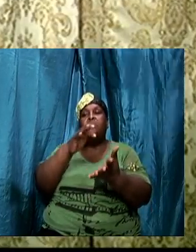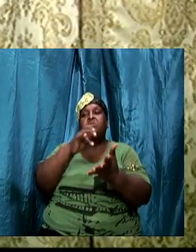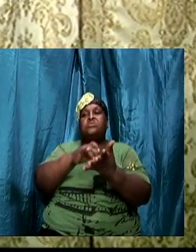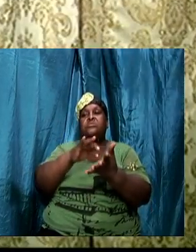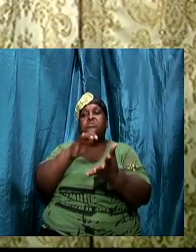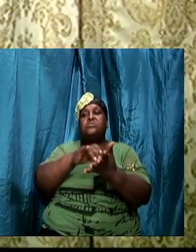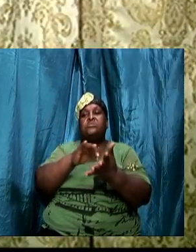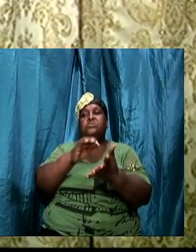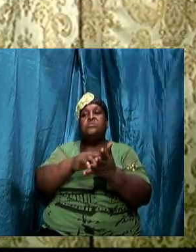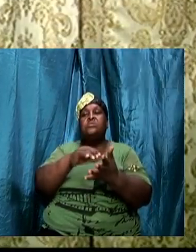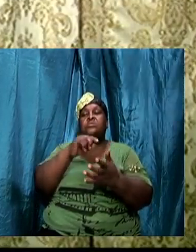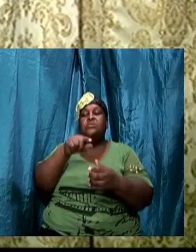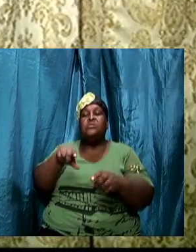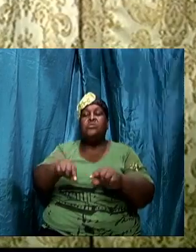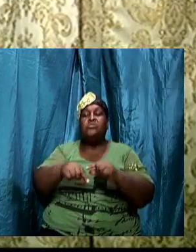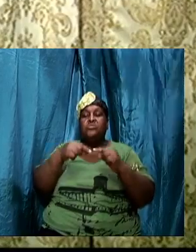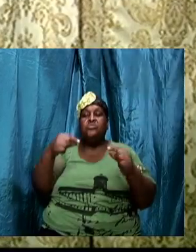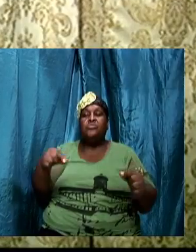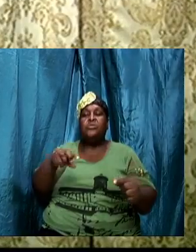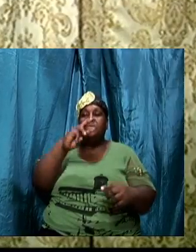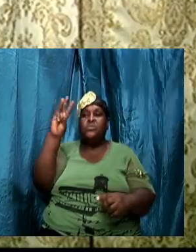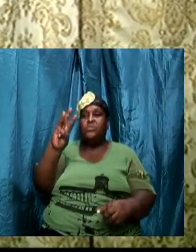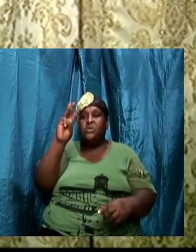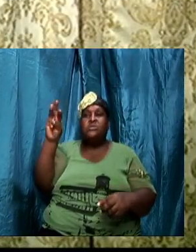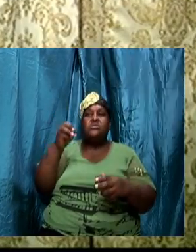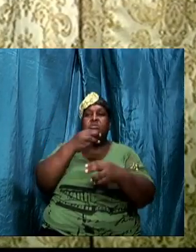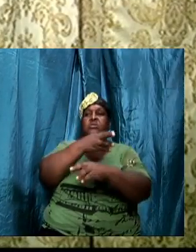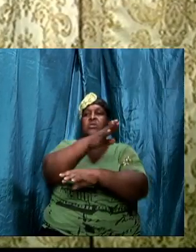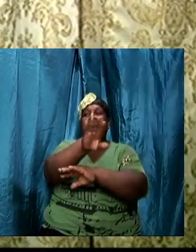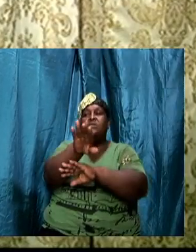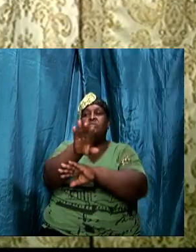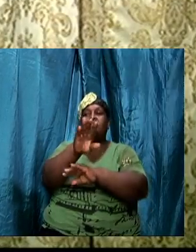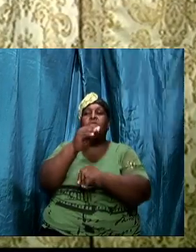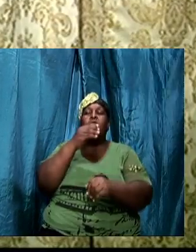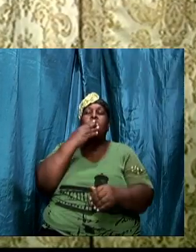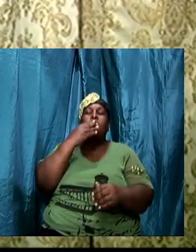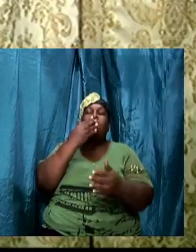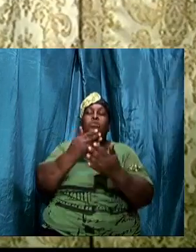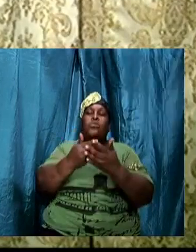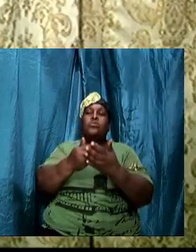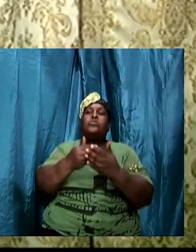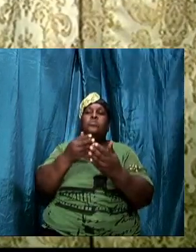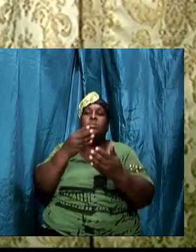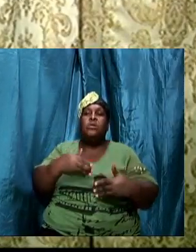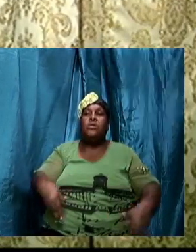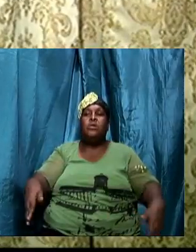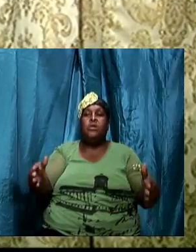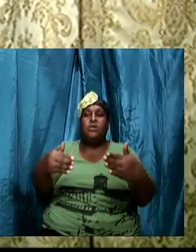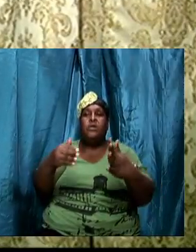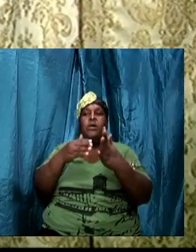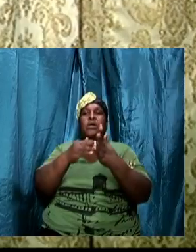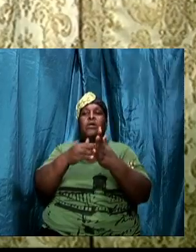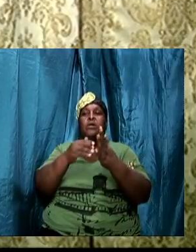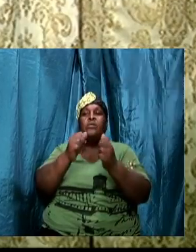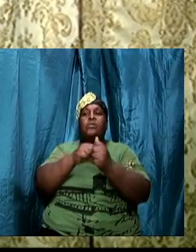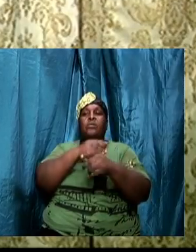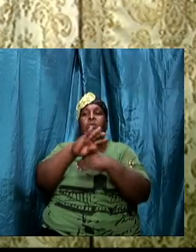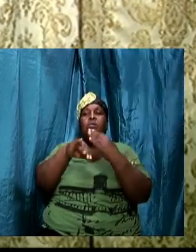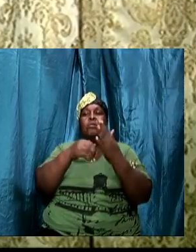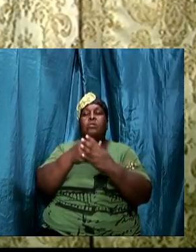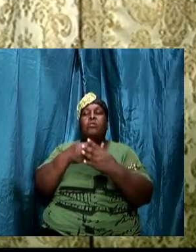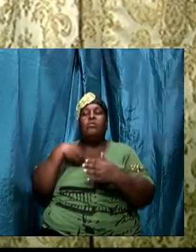this great Wednesday evening. It's good to be back with all of us to share from the Word